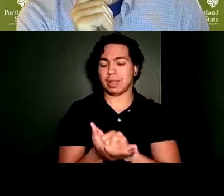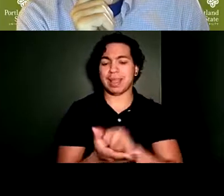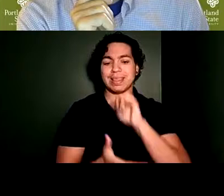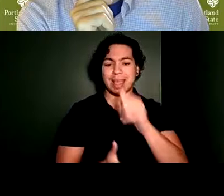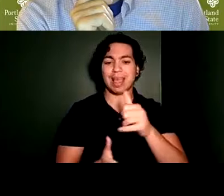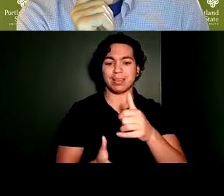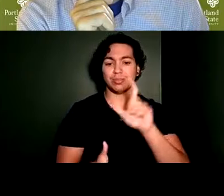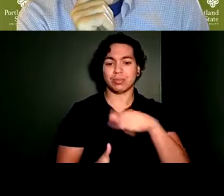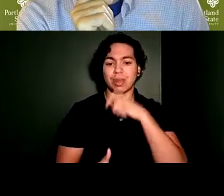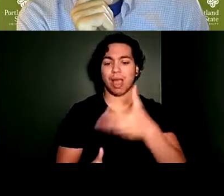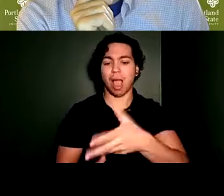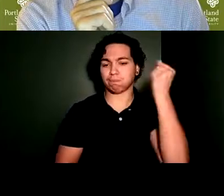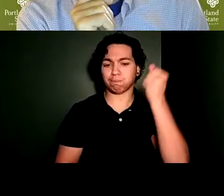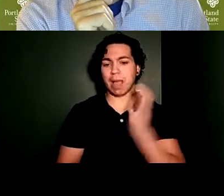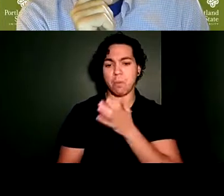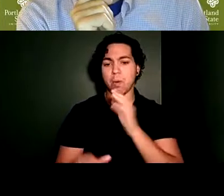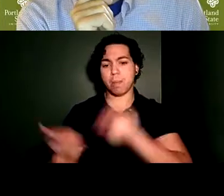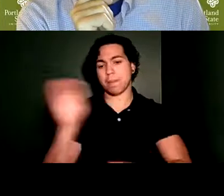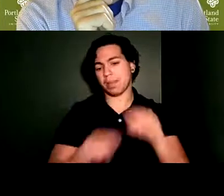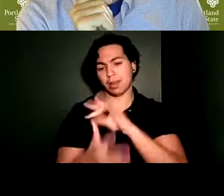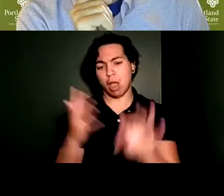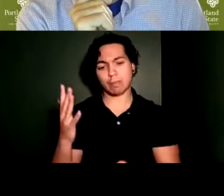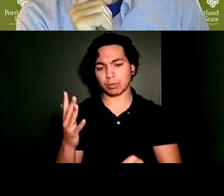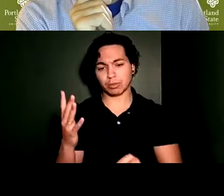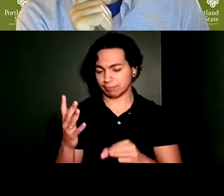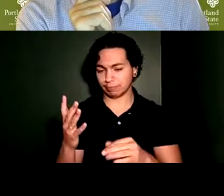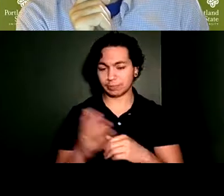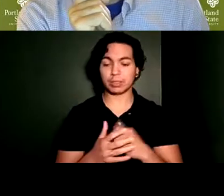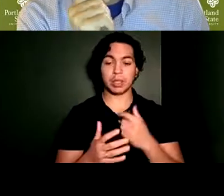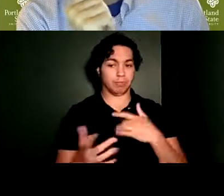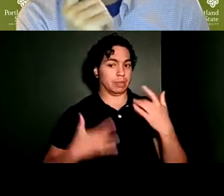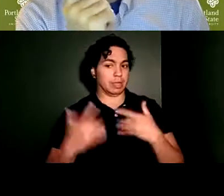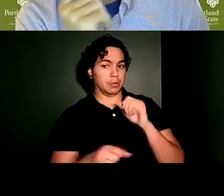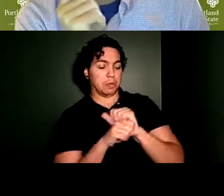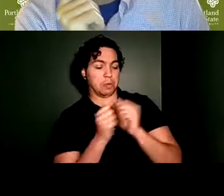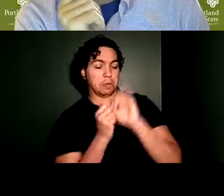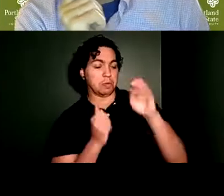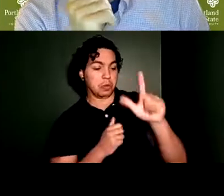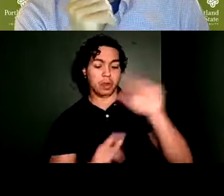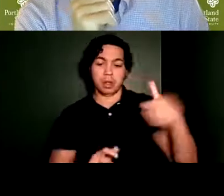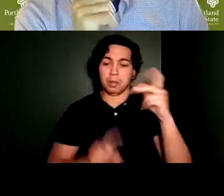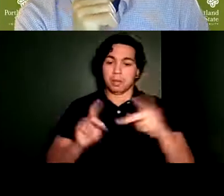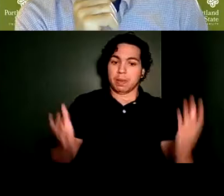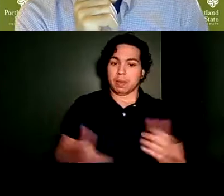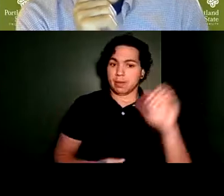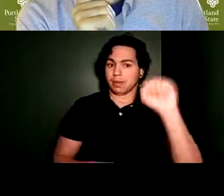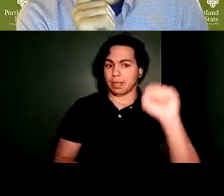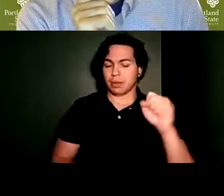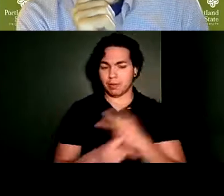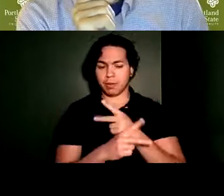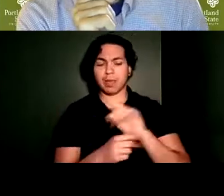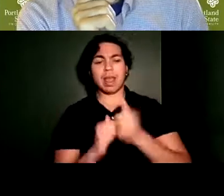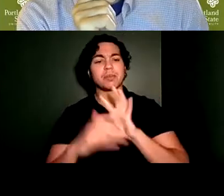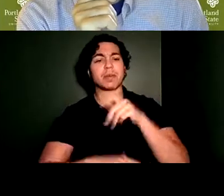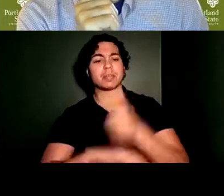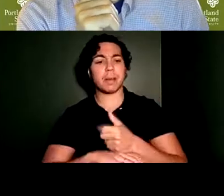away from people. And so it was exciting to work with Joel and other folks at the City of Seattle to think about, okay, how can we create parking space,